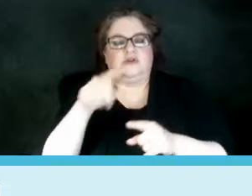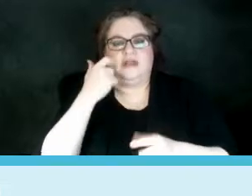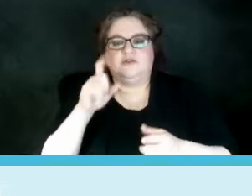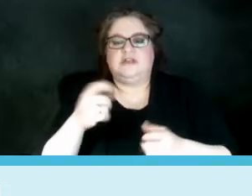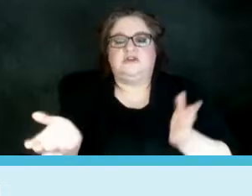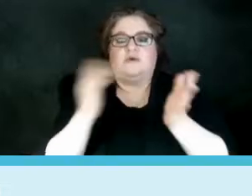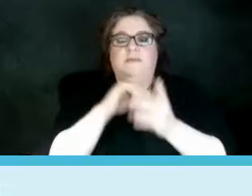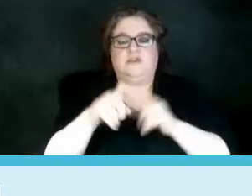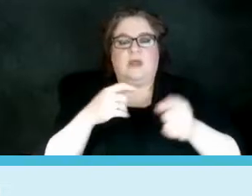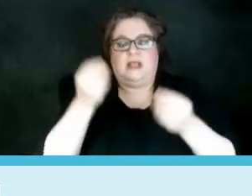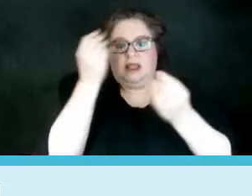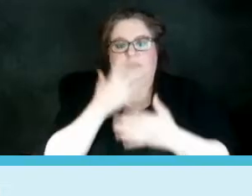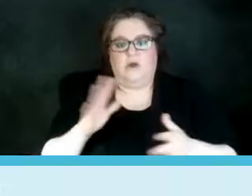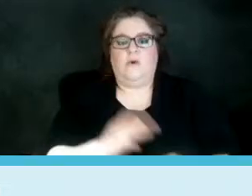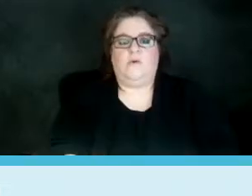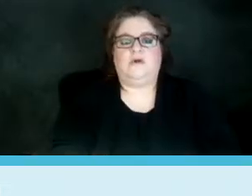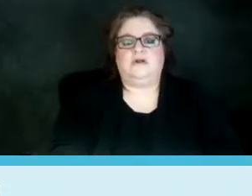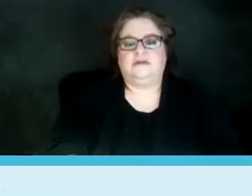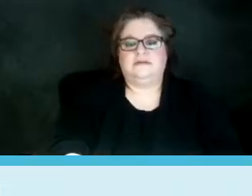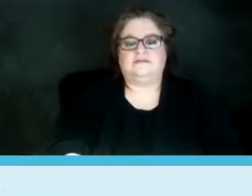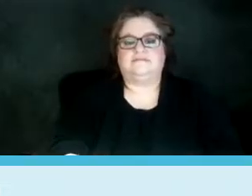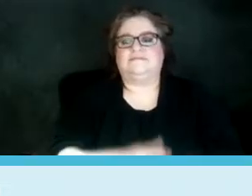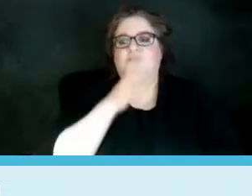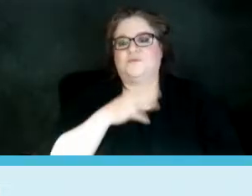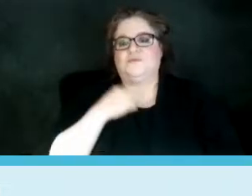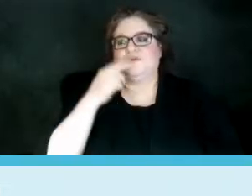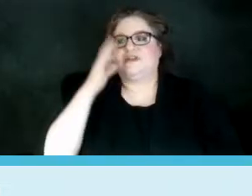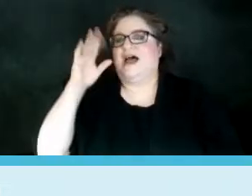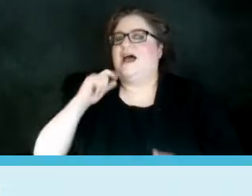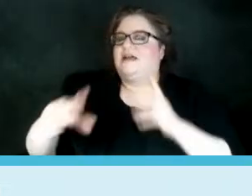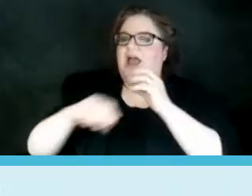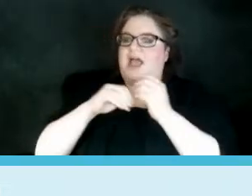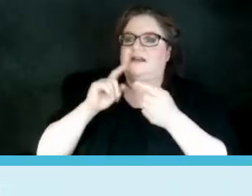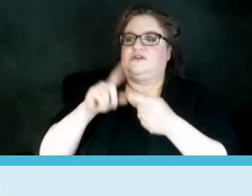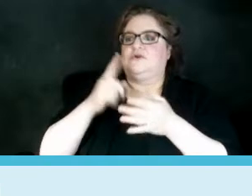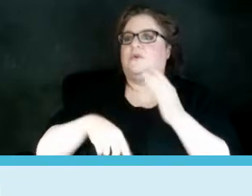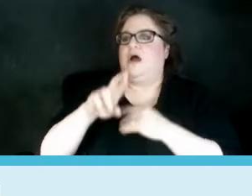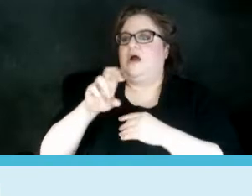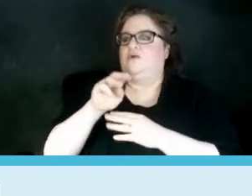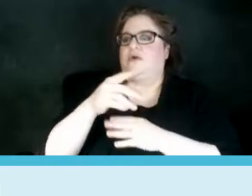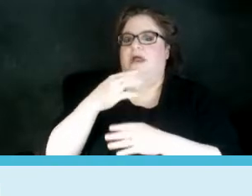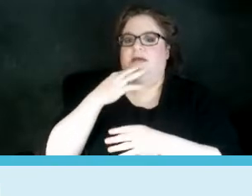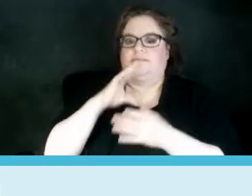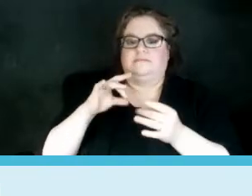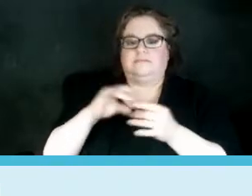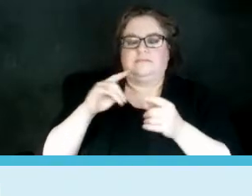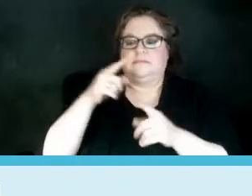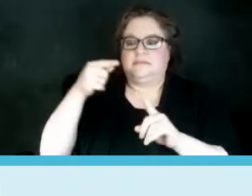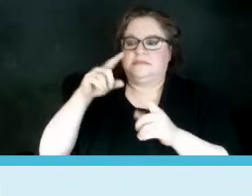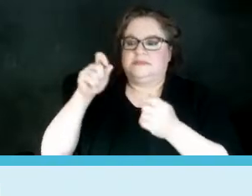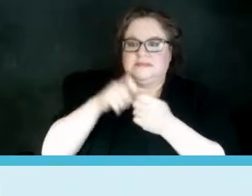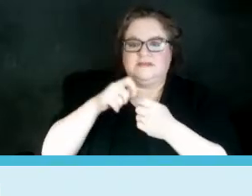the question, just let me know. Thanks. Adding on to what Rem mentioned, one specific example